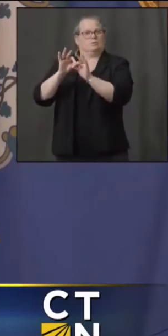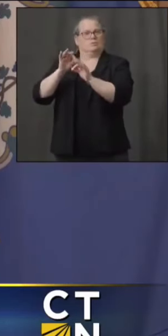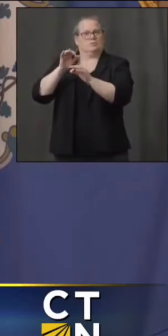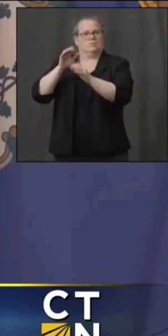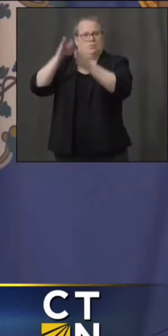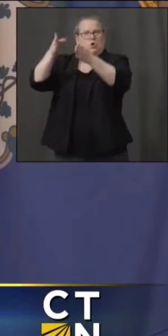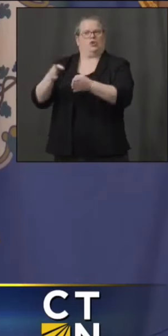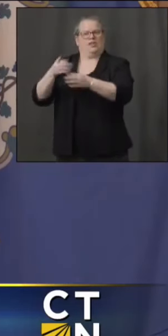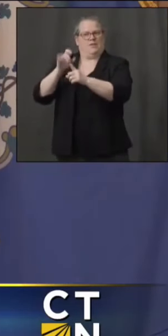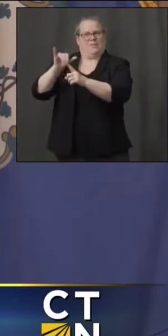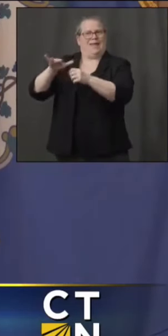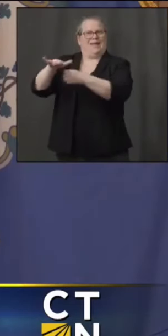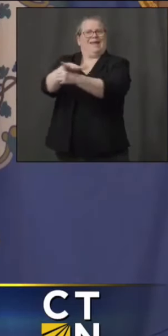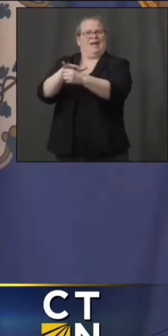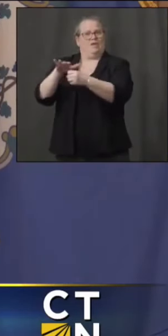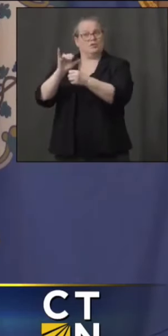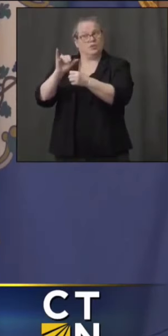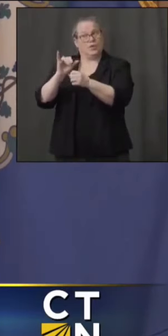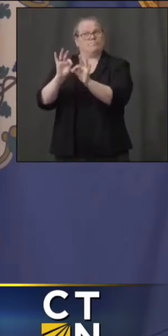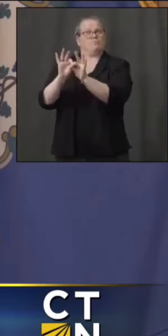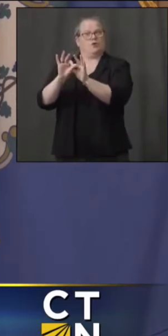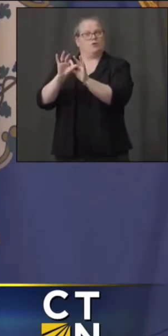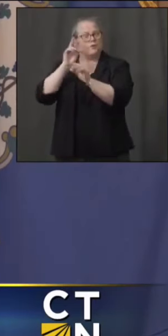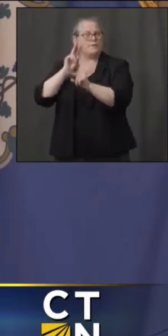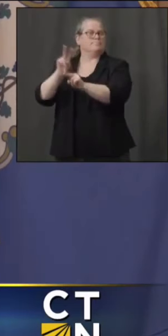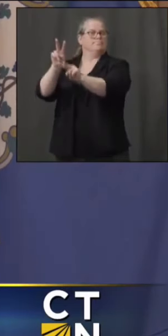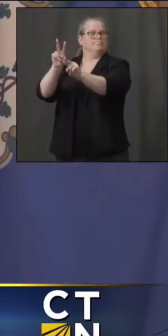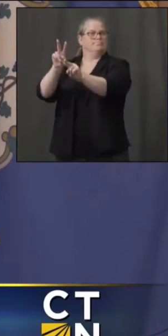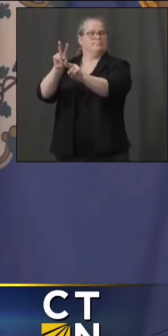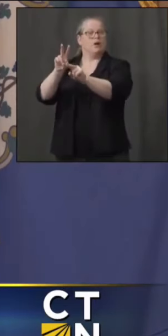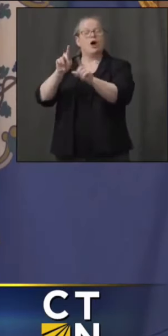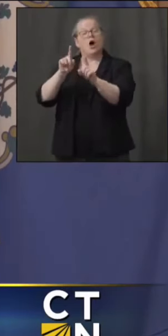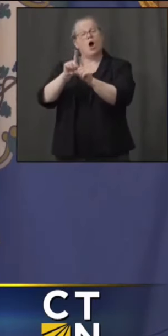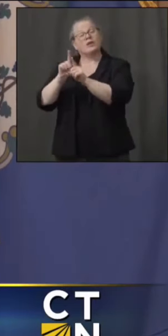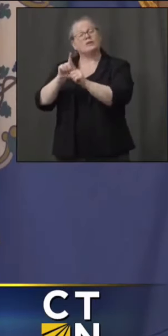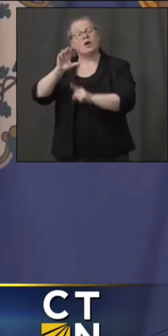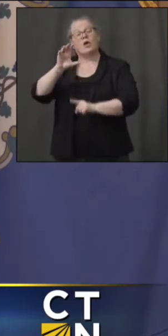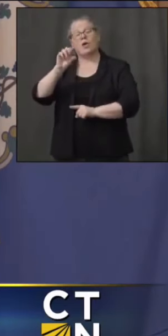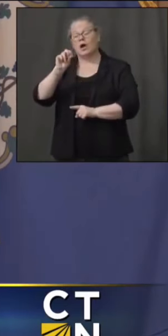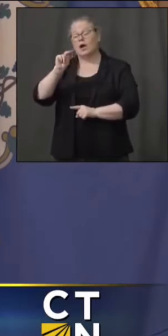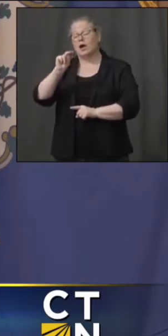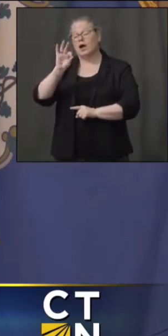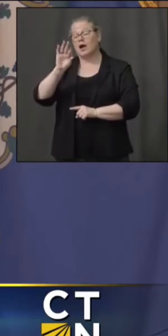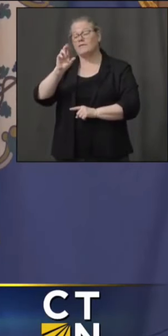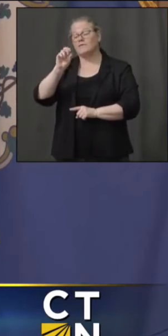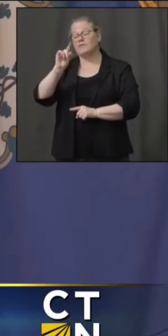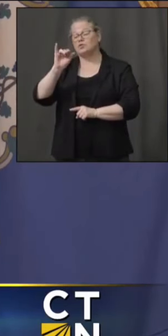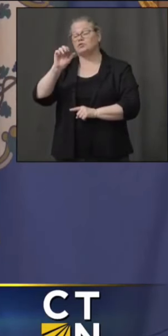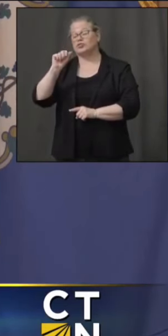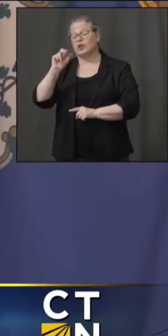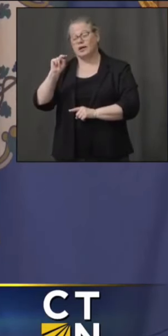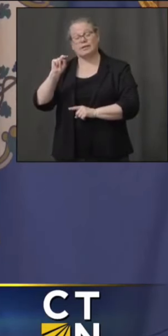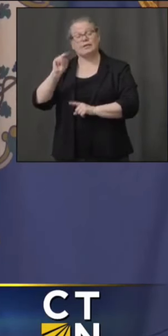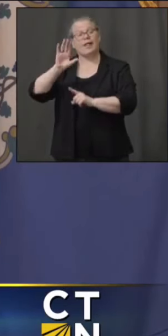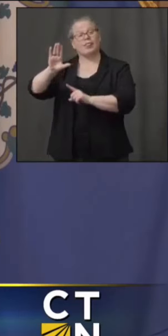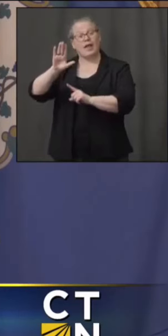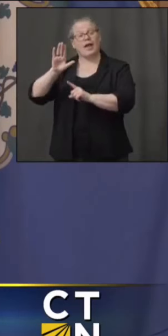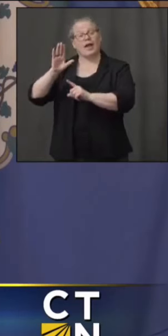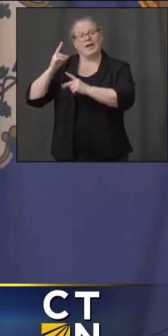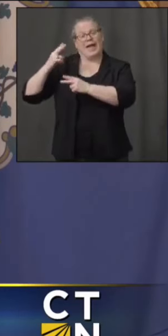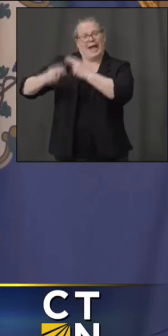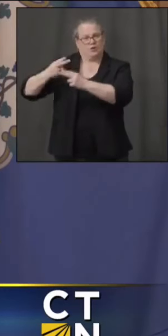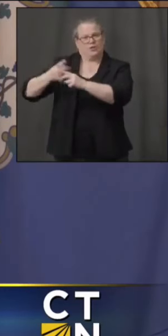me was that was also where the Confucian heritage came from. So we have a pretty good sister province in China, and I